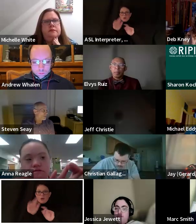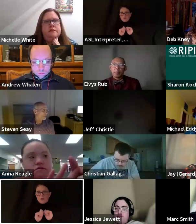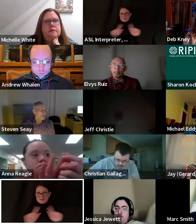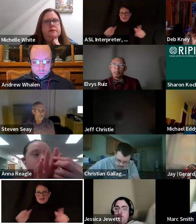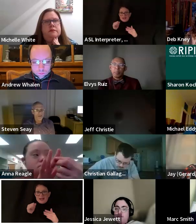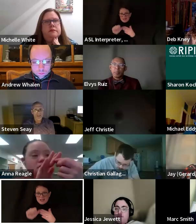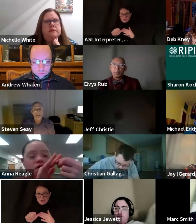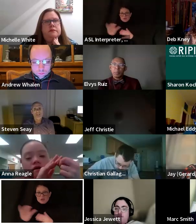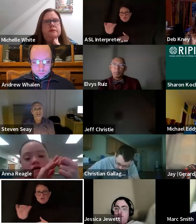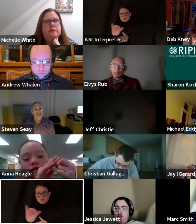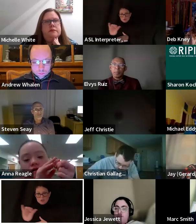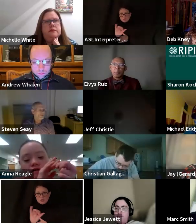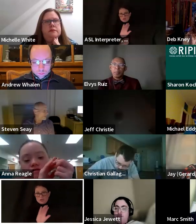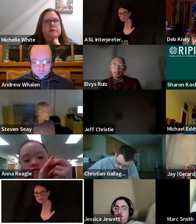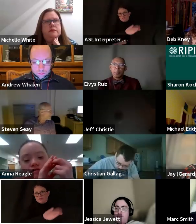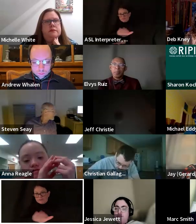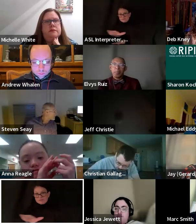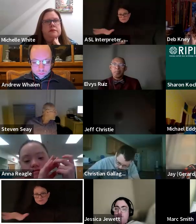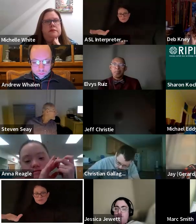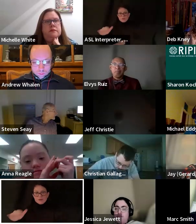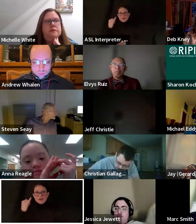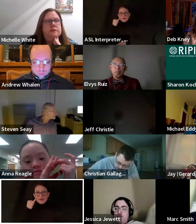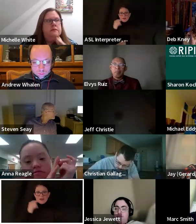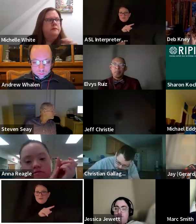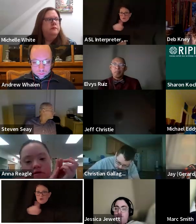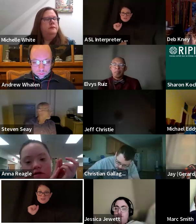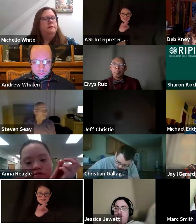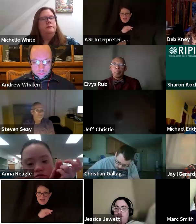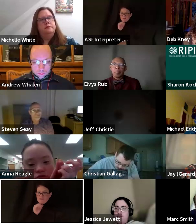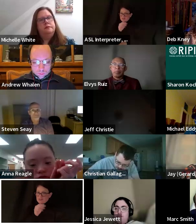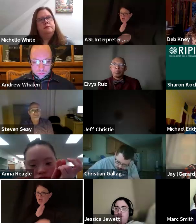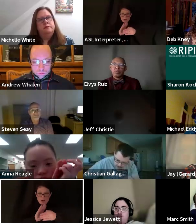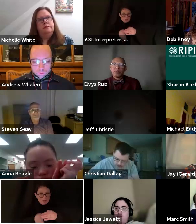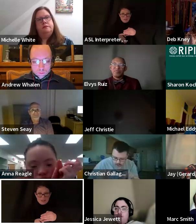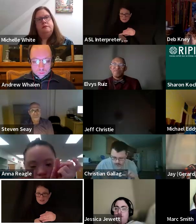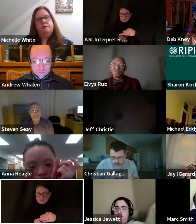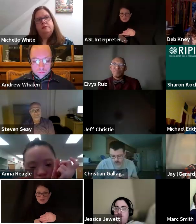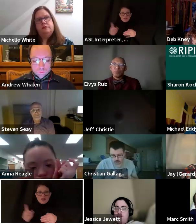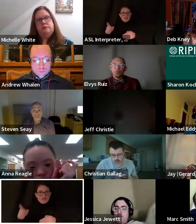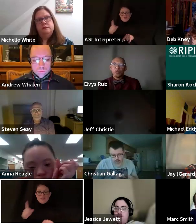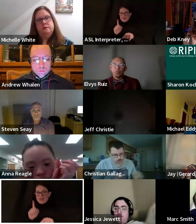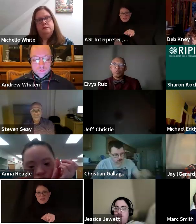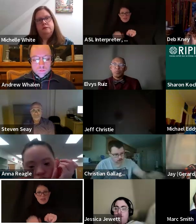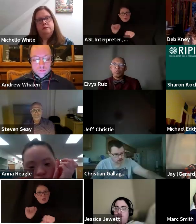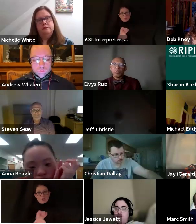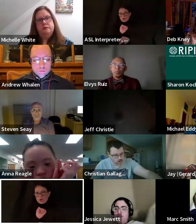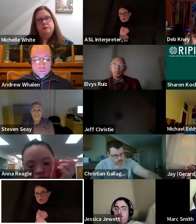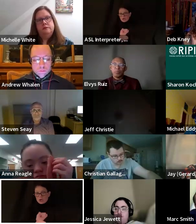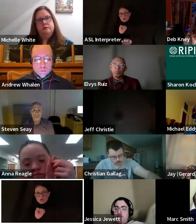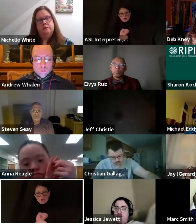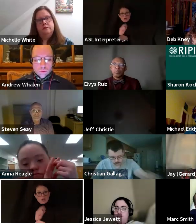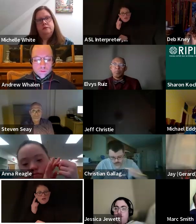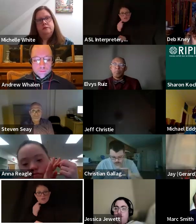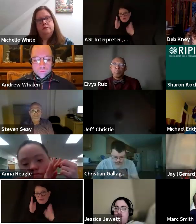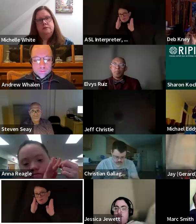sending letters out to let people know that if their staff are not completing these, they will not be able to work for